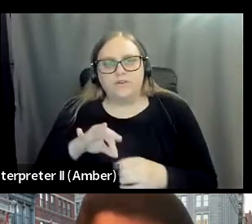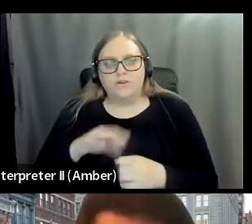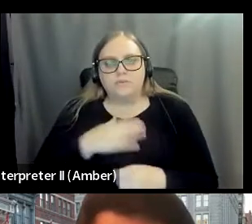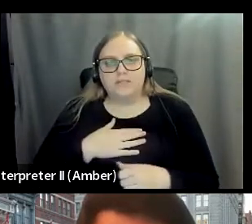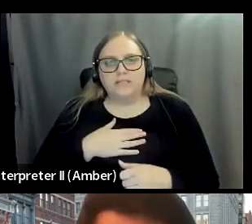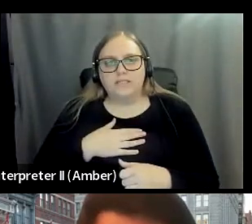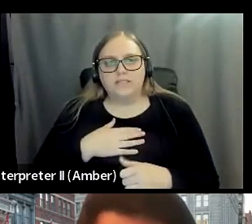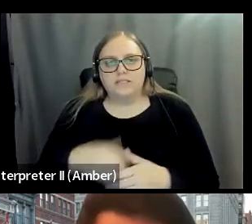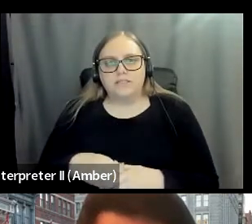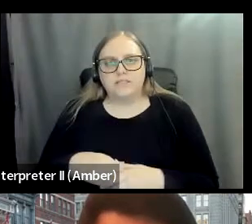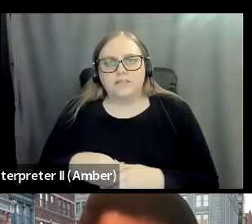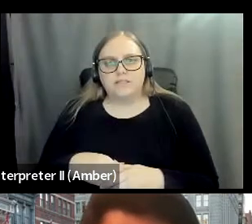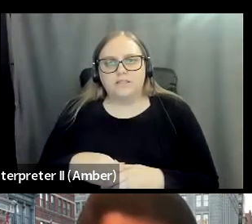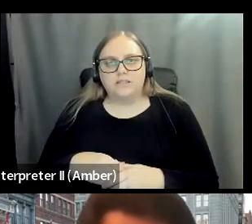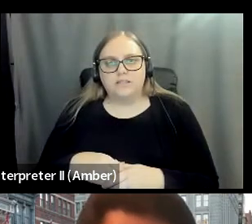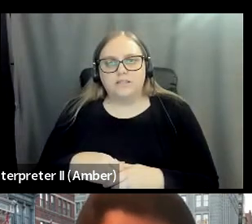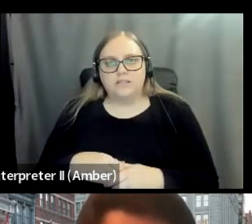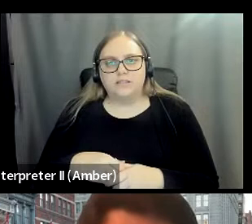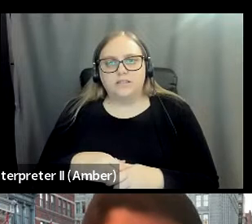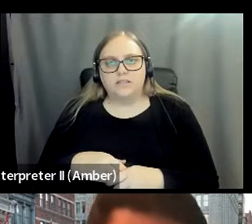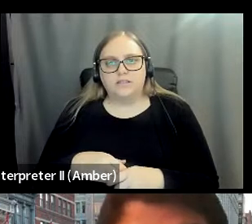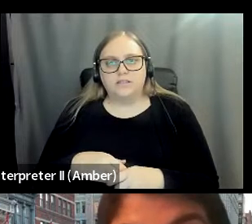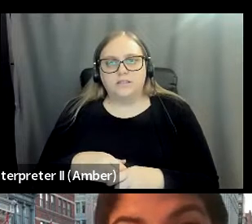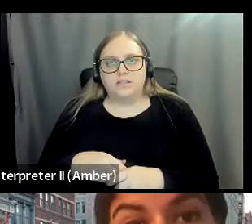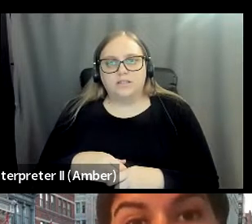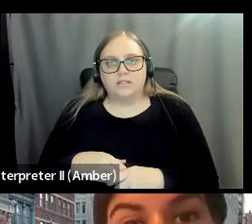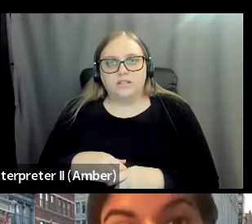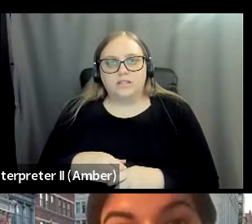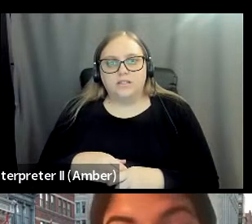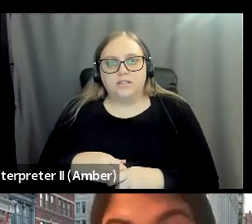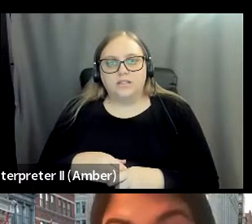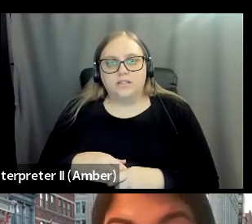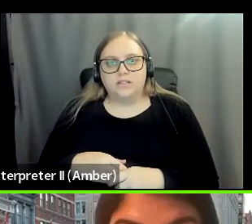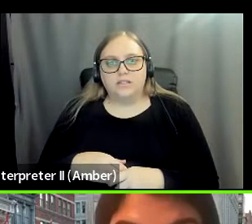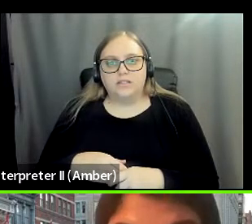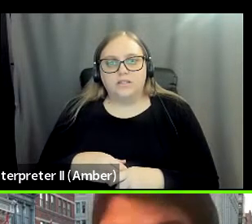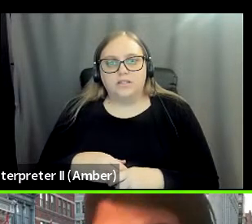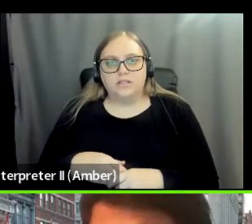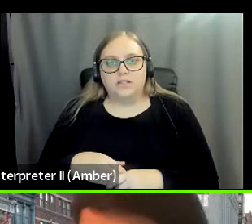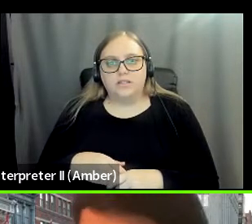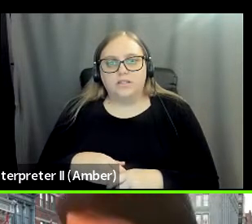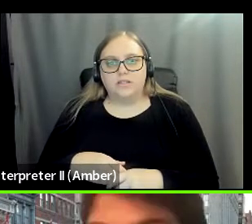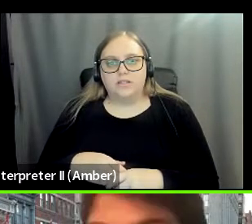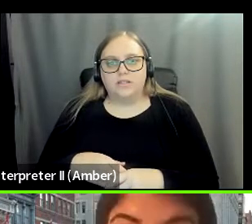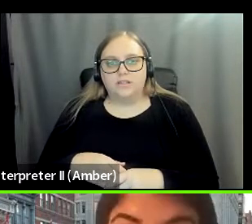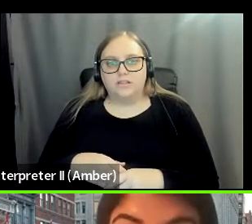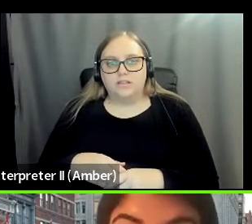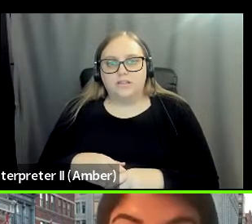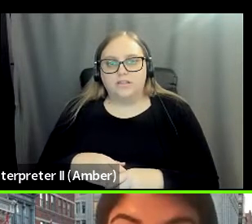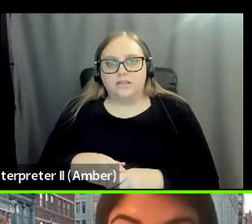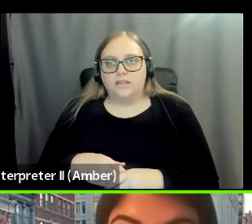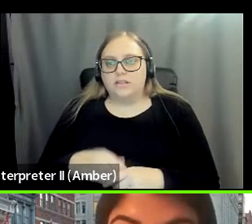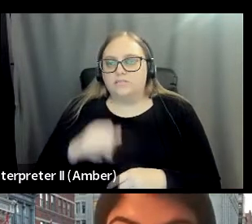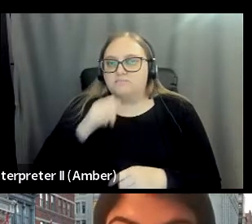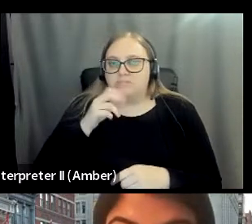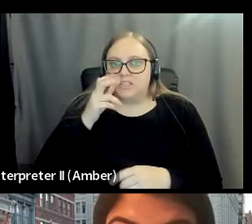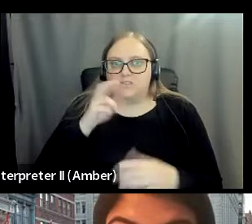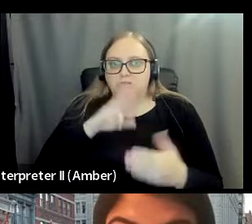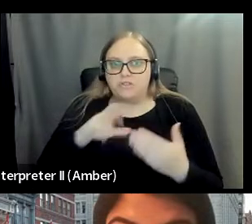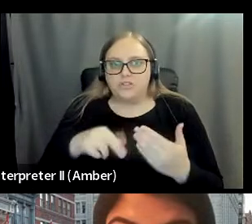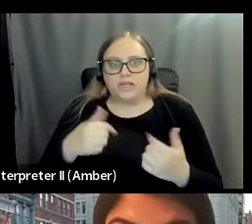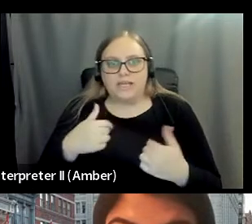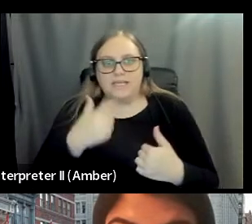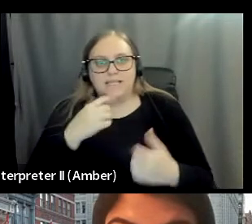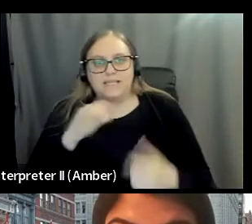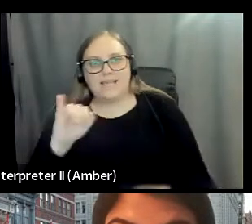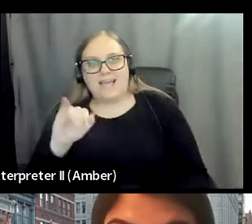The roll call has to be asked for before I announce the result. I didn't hear a result. I said, the ayes have it, and